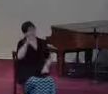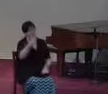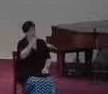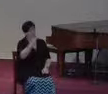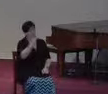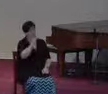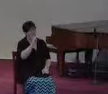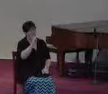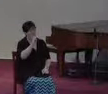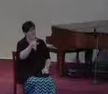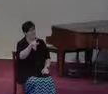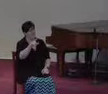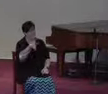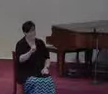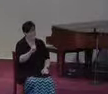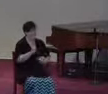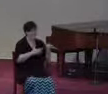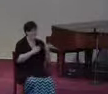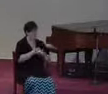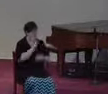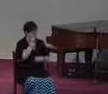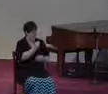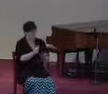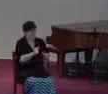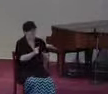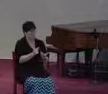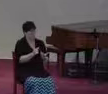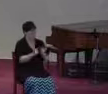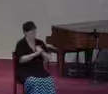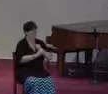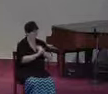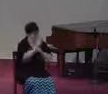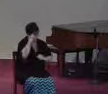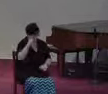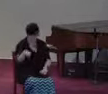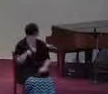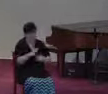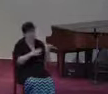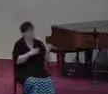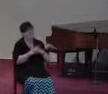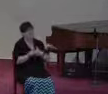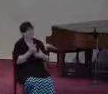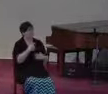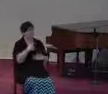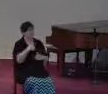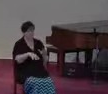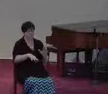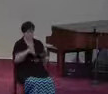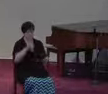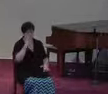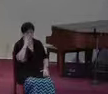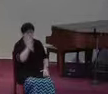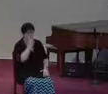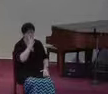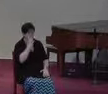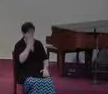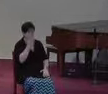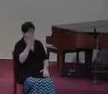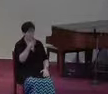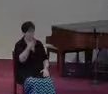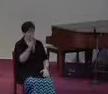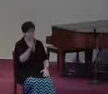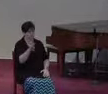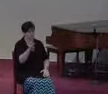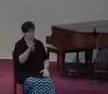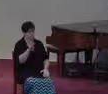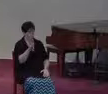And I came across this beautiful blue vessel. With